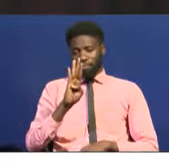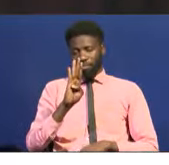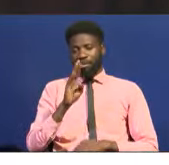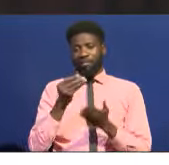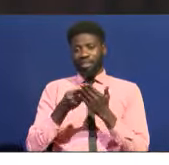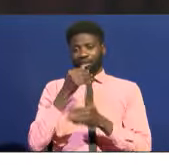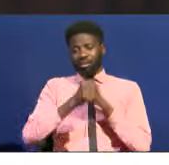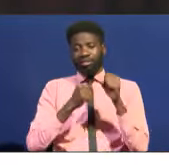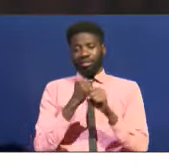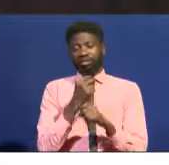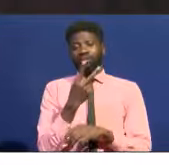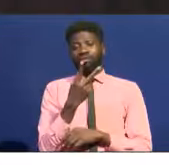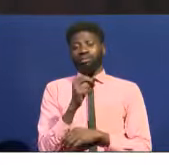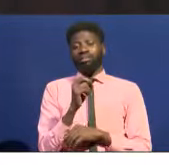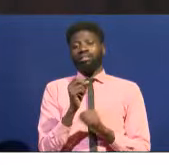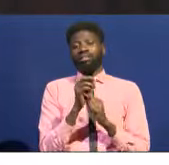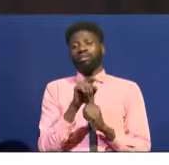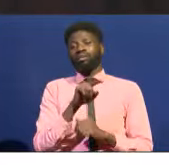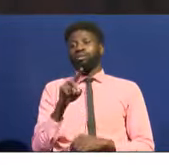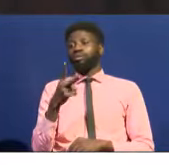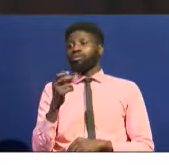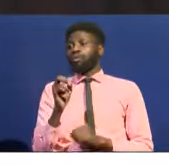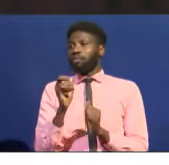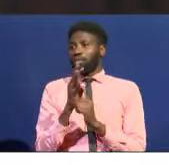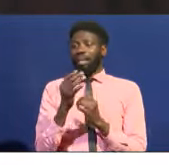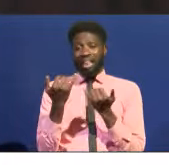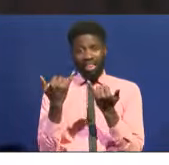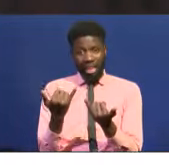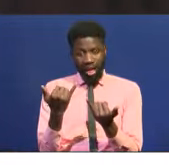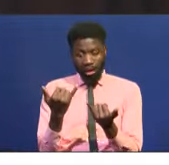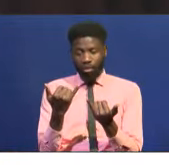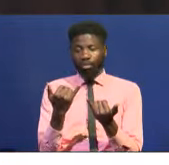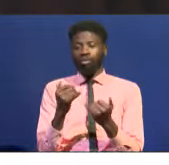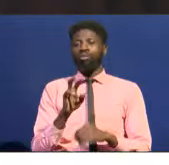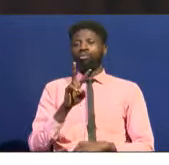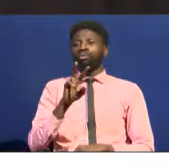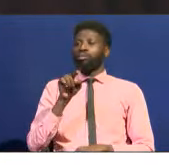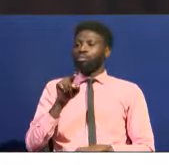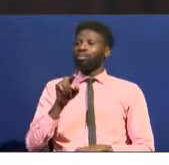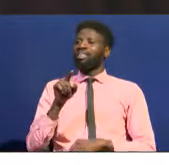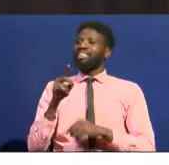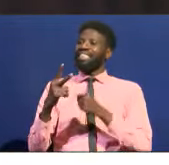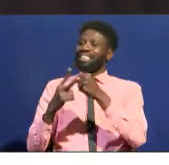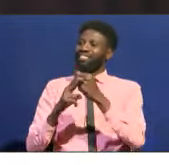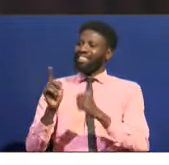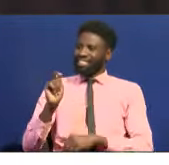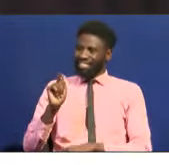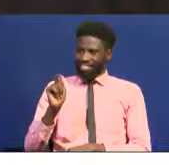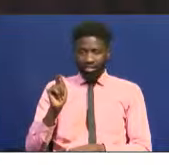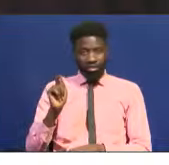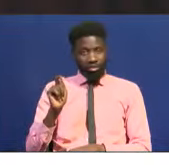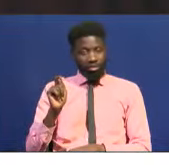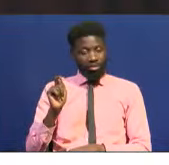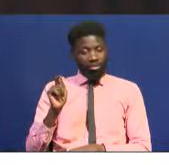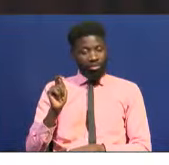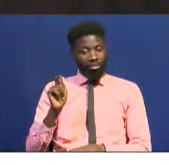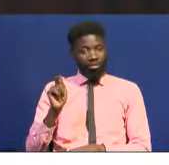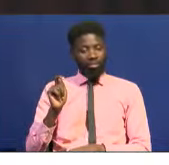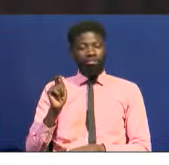2013-2014 to the present 2.7 trillion in the financial year 2023-2024. That is a total